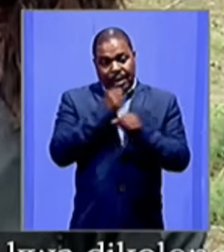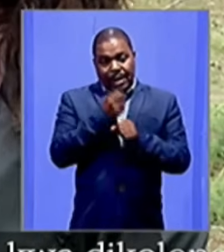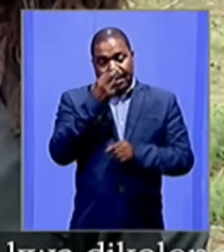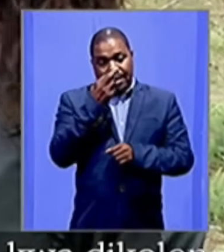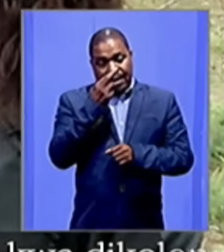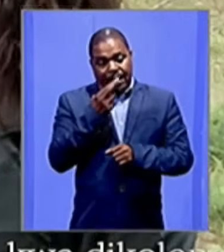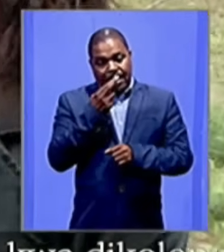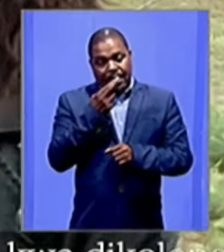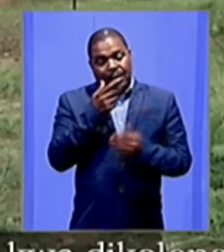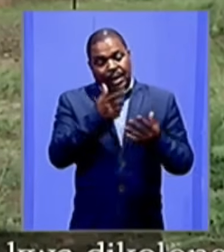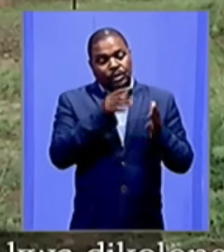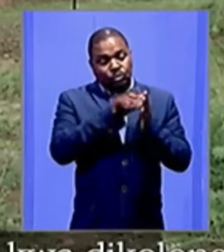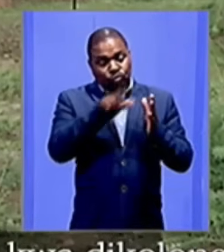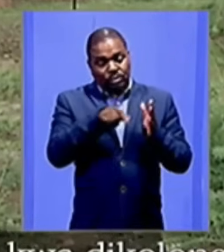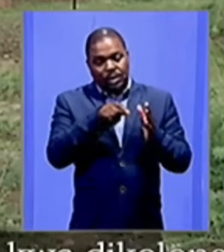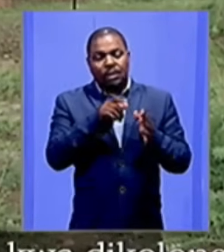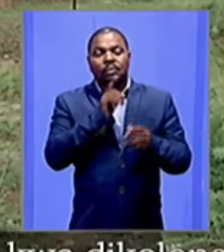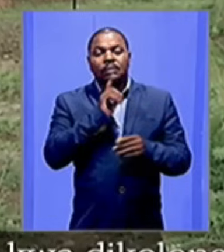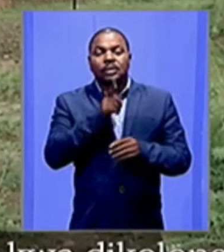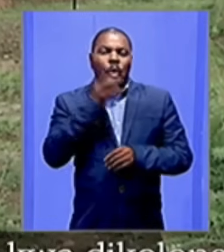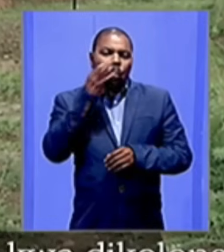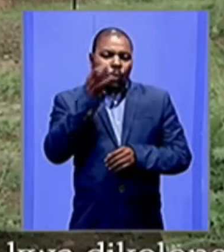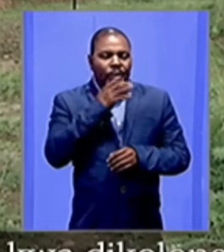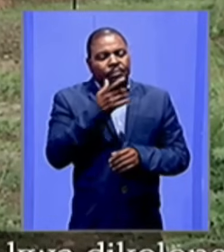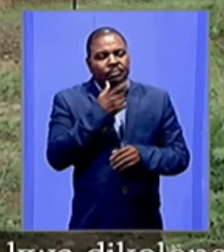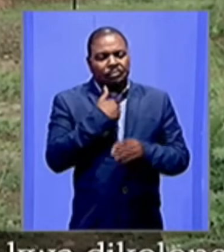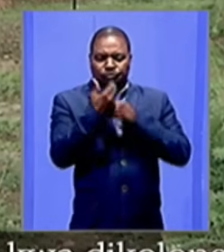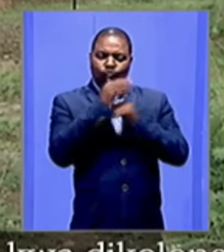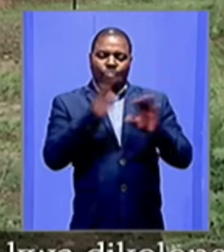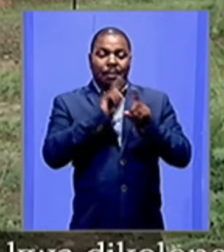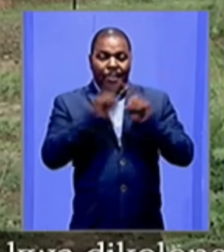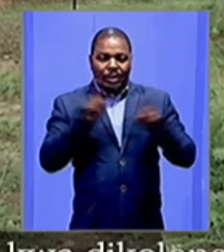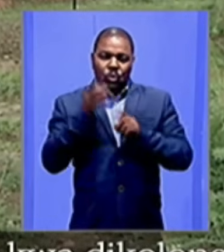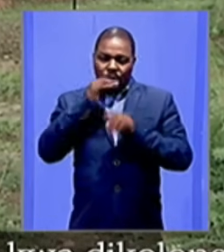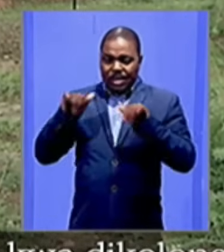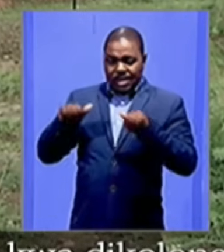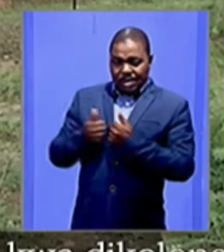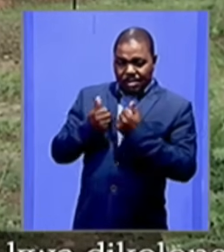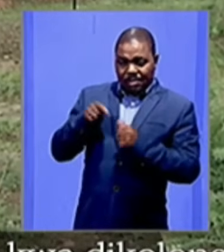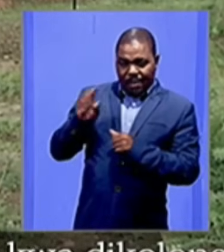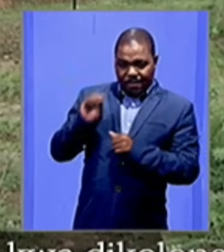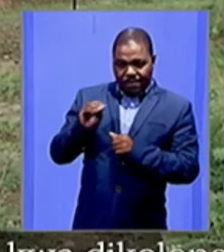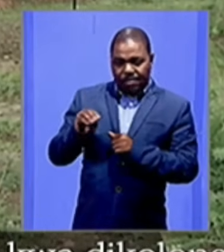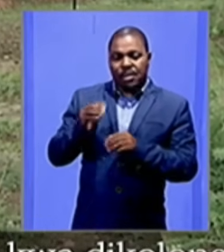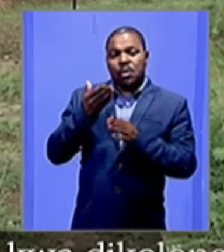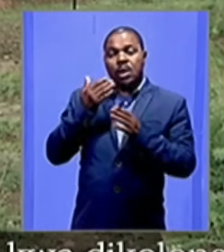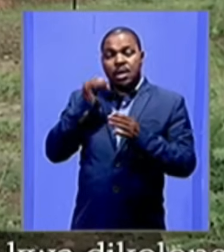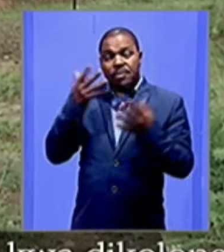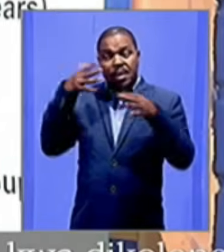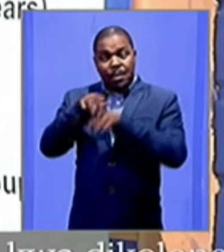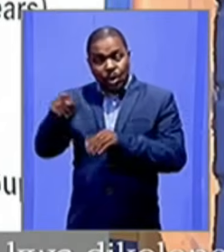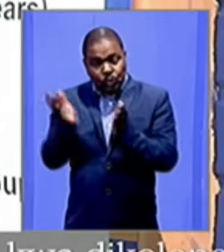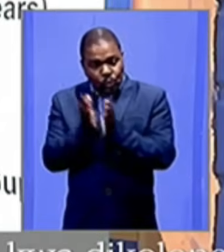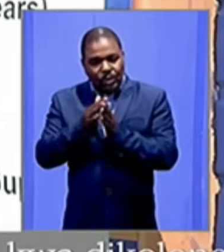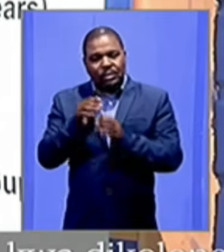la itsisiwe a re lefapha le tshwanetse go akanyetsa dikgwetlho tse di ka nnang teng fa molao ono o tlhomamisiwa mo dikolong tsotlhe.